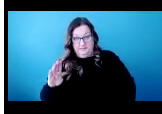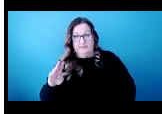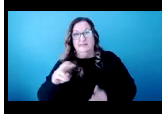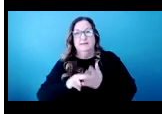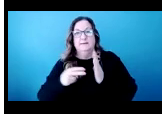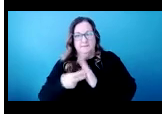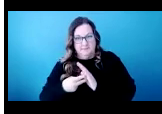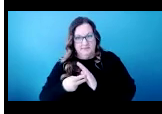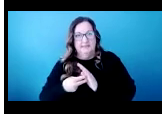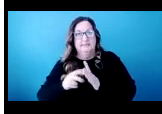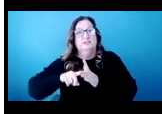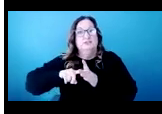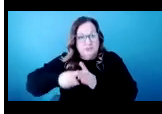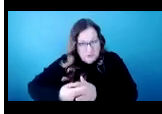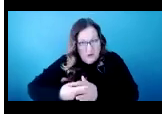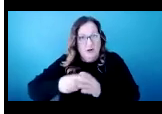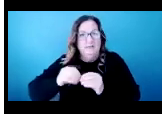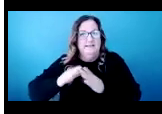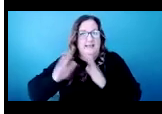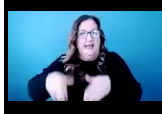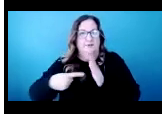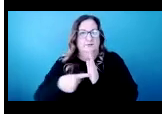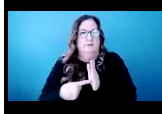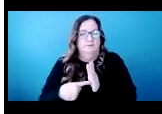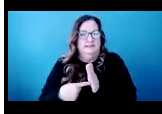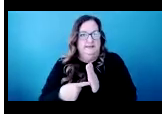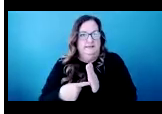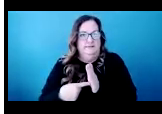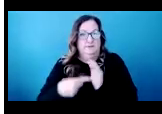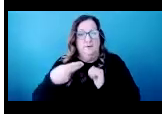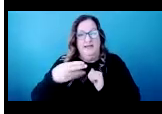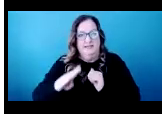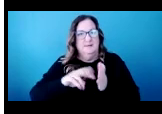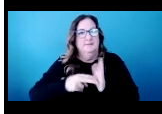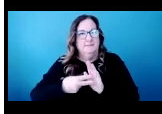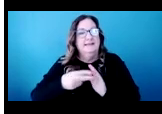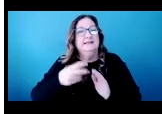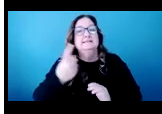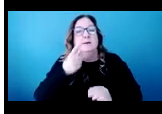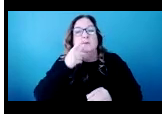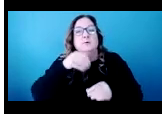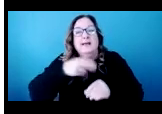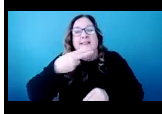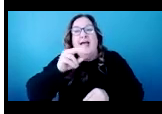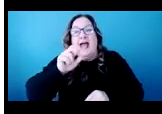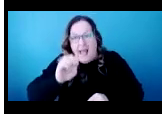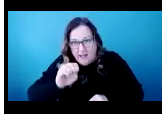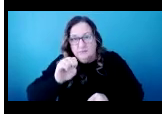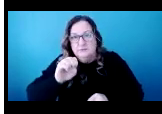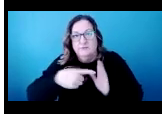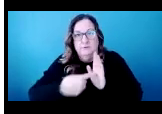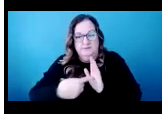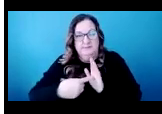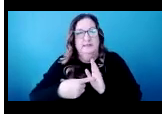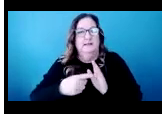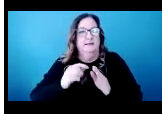is originating in the House. So it's a representative from the House that is starting that bill, that is running that bill. If